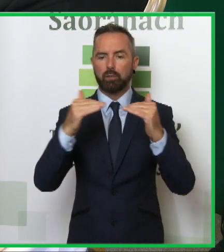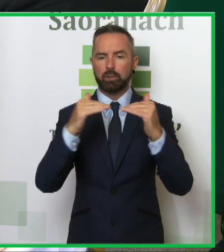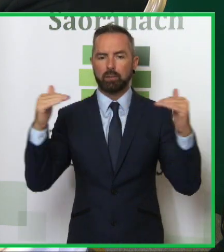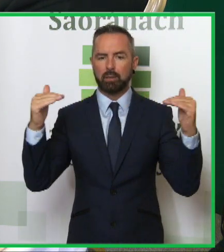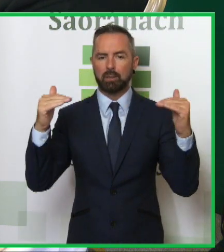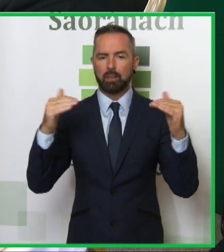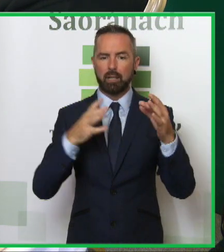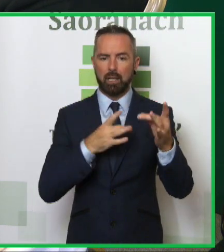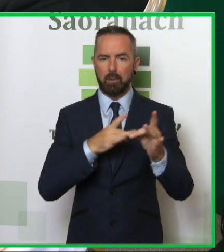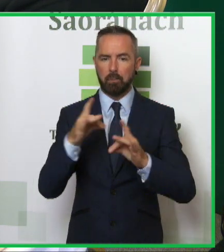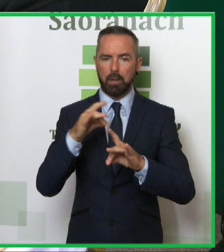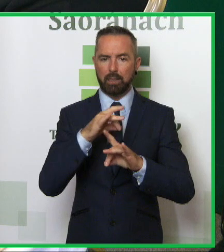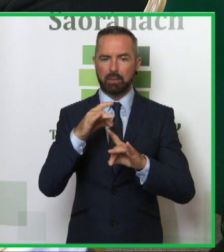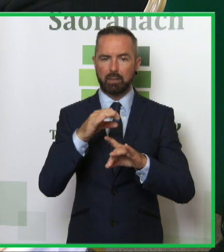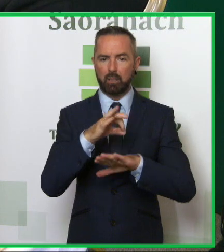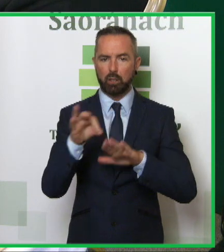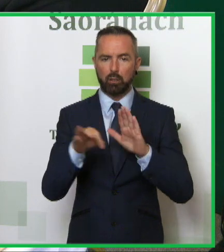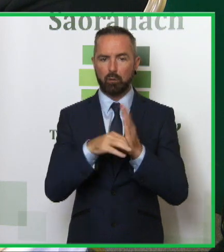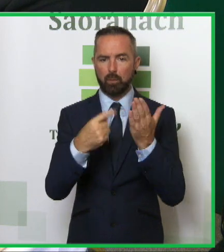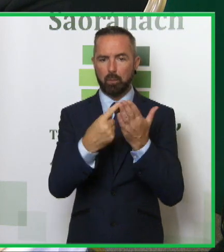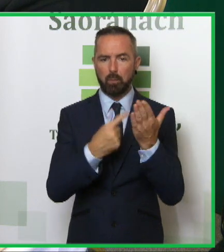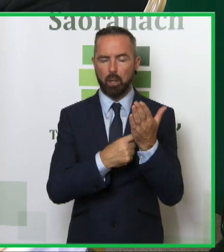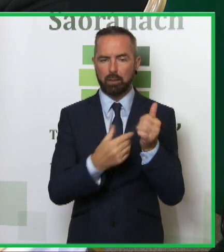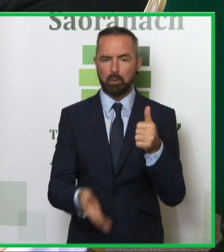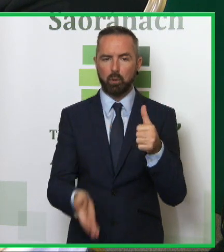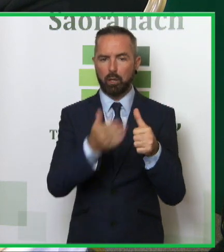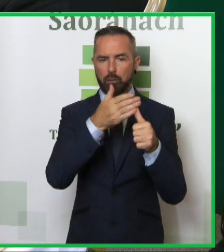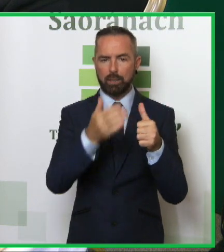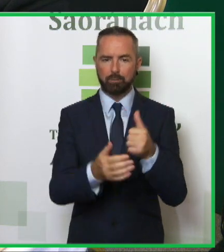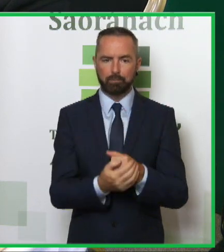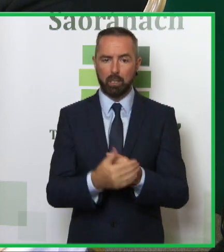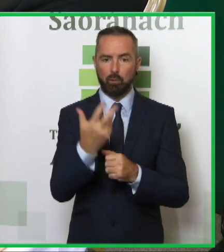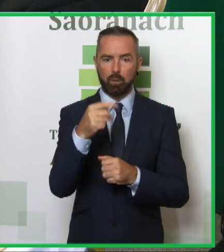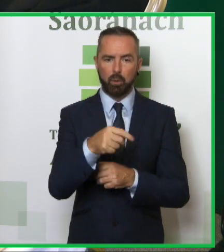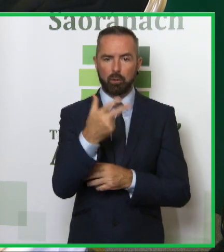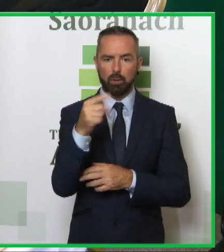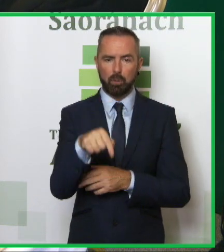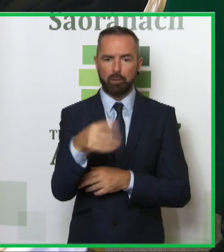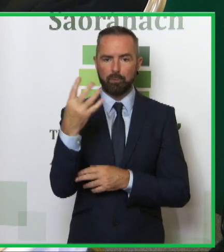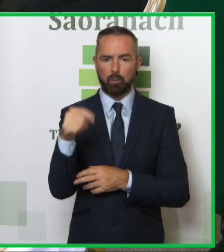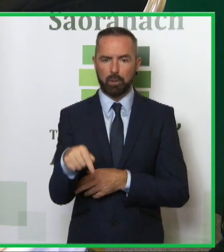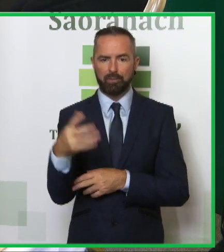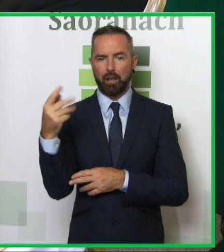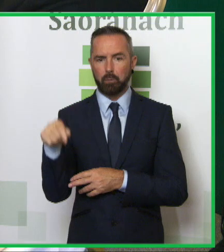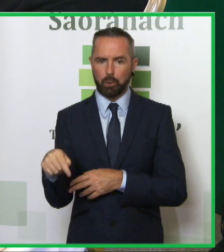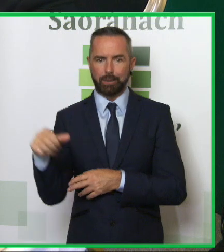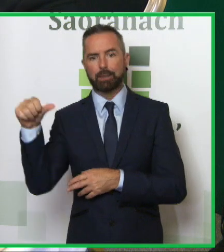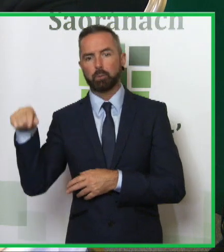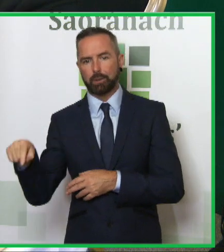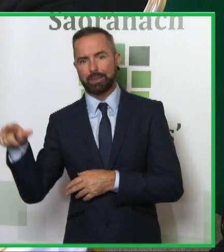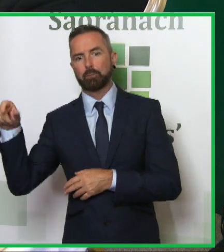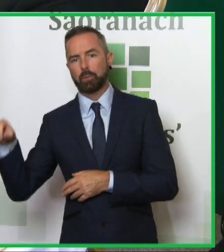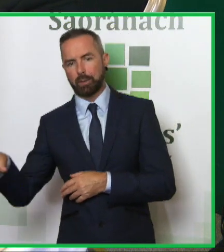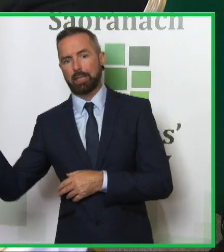it's making it a government policy priority is 3.2. 3.3 then and 3.4 and so on get into different areas